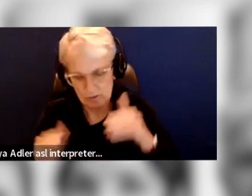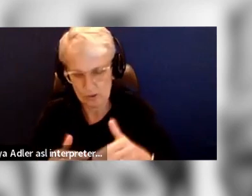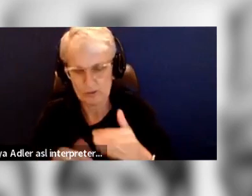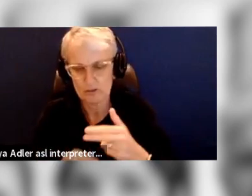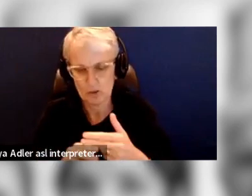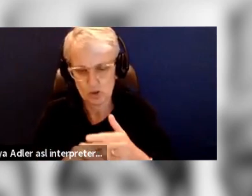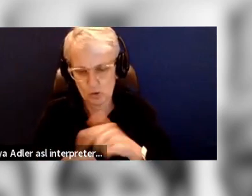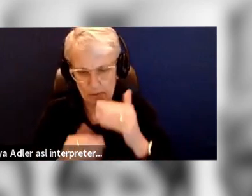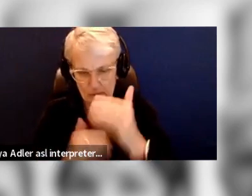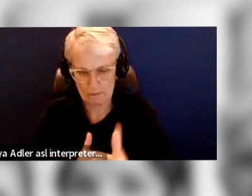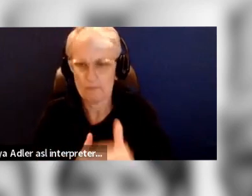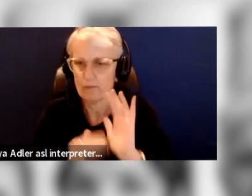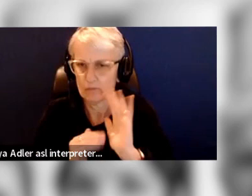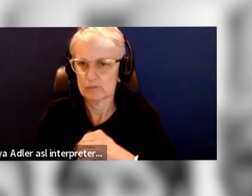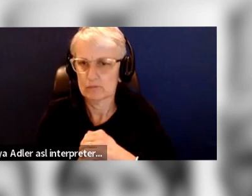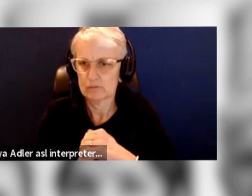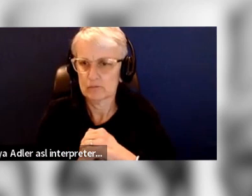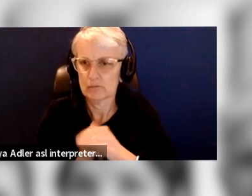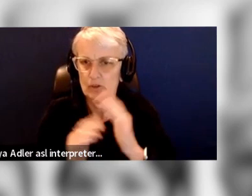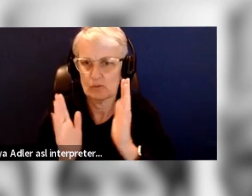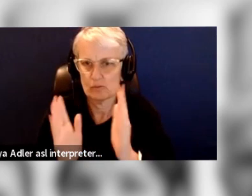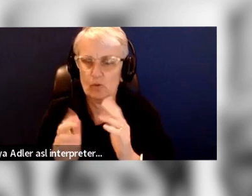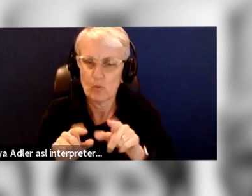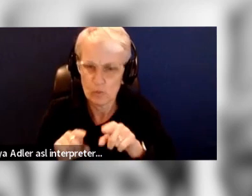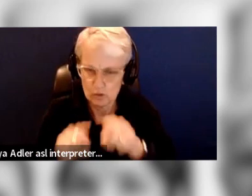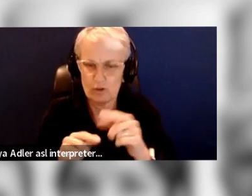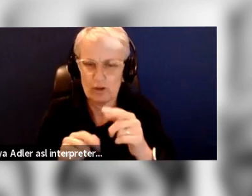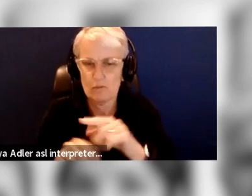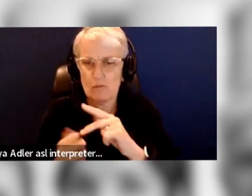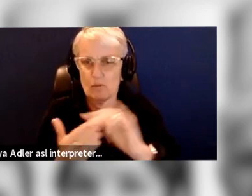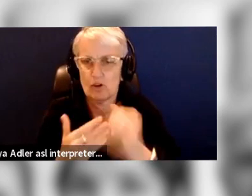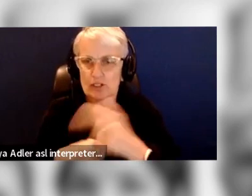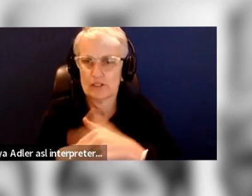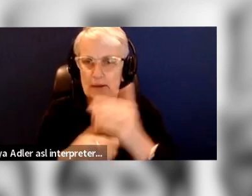term, and it's within the project timeframe.